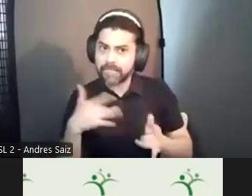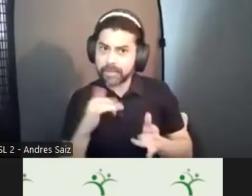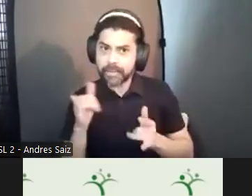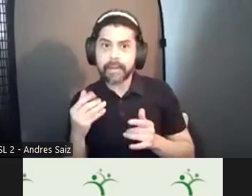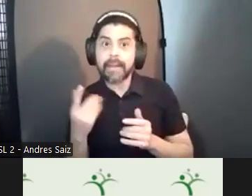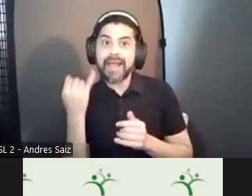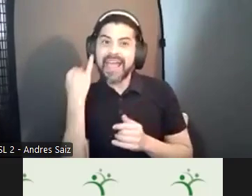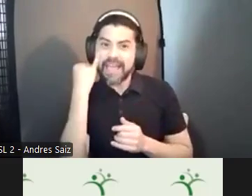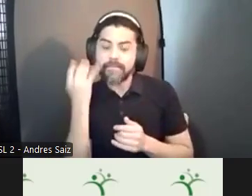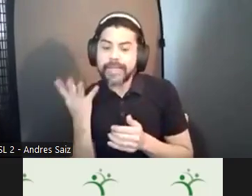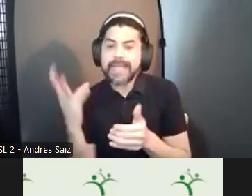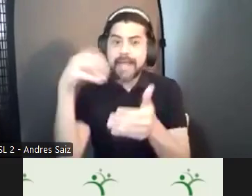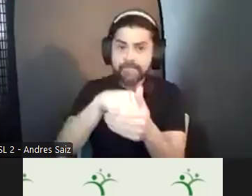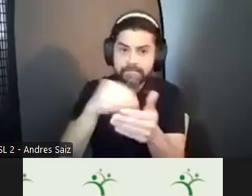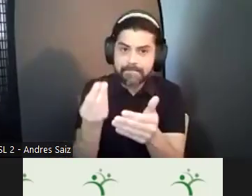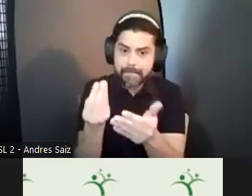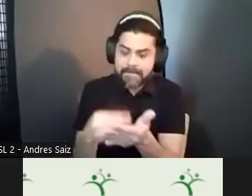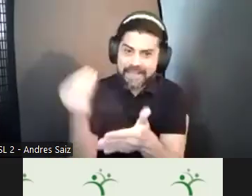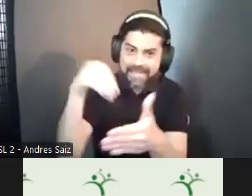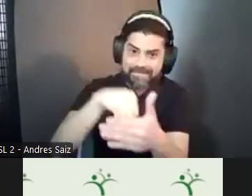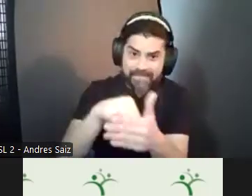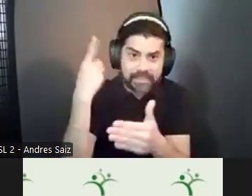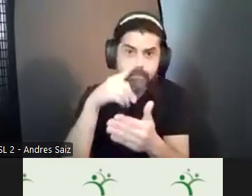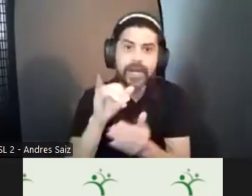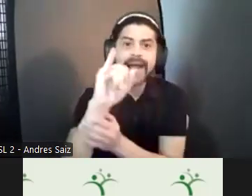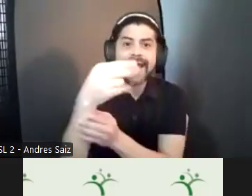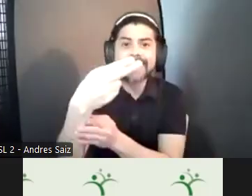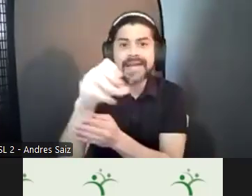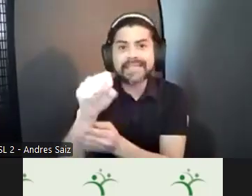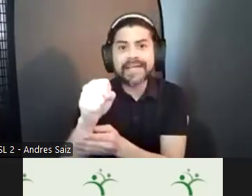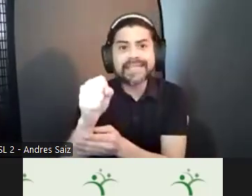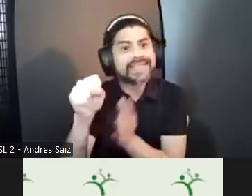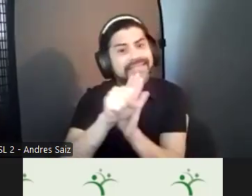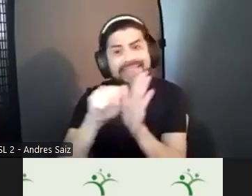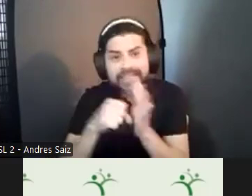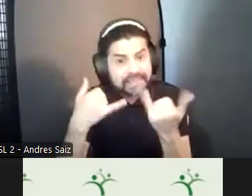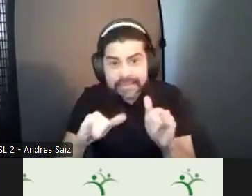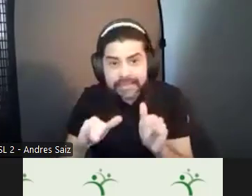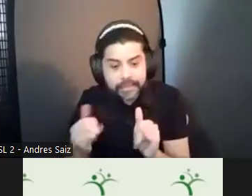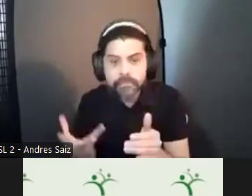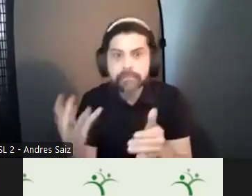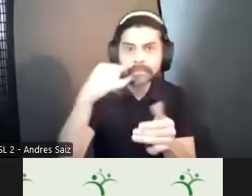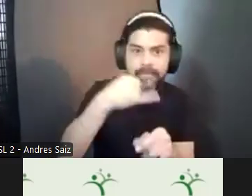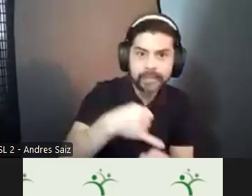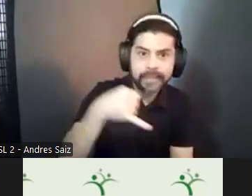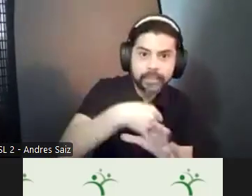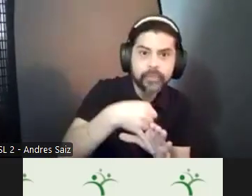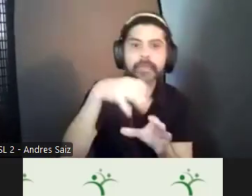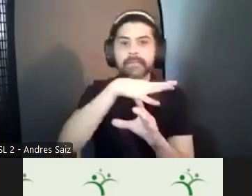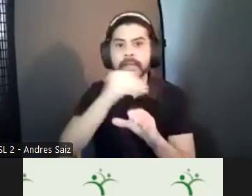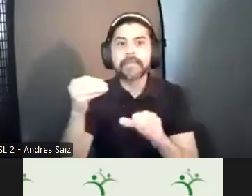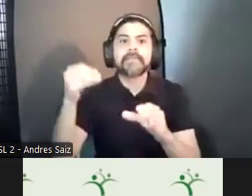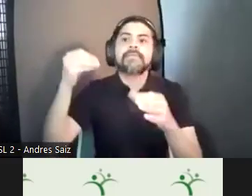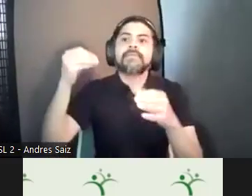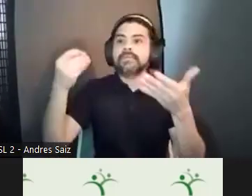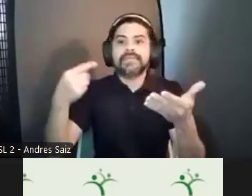comes in and then kind of penalize us for our growth. It feels like no matter if the budget is good, bad, or indifferent, the IHSS program